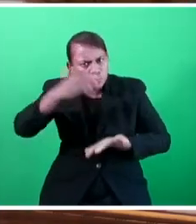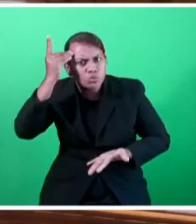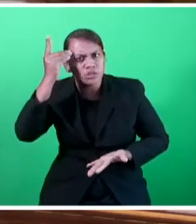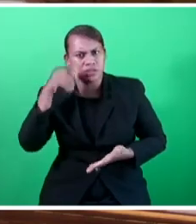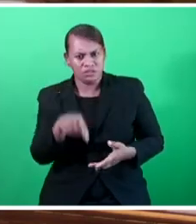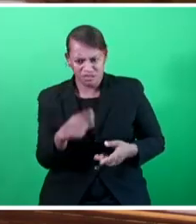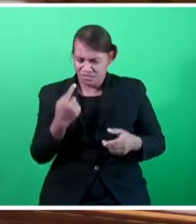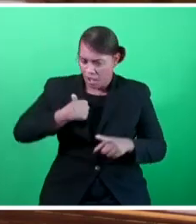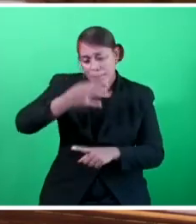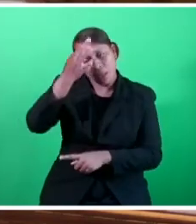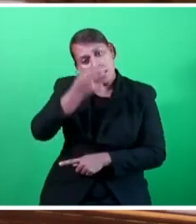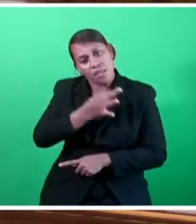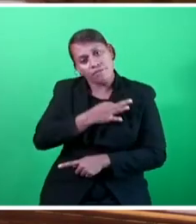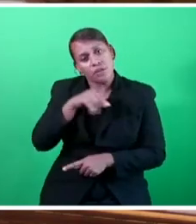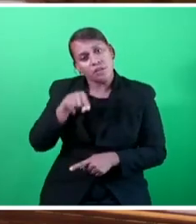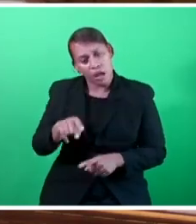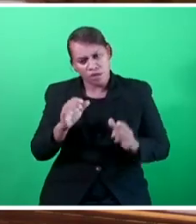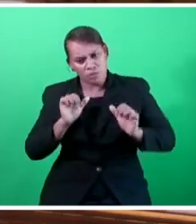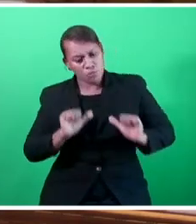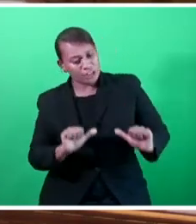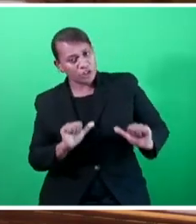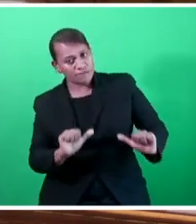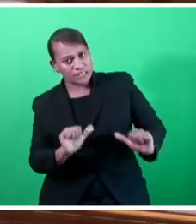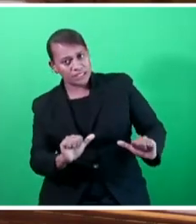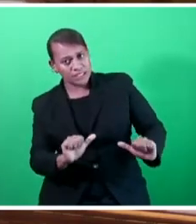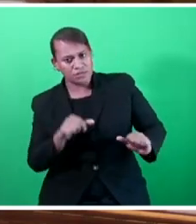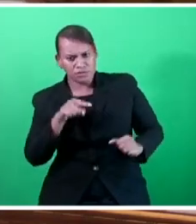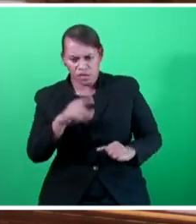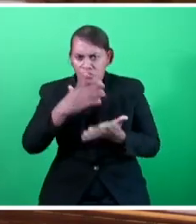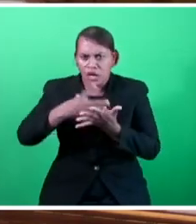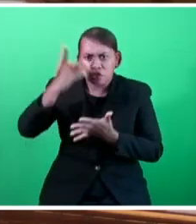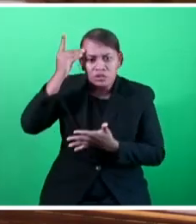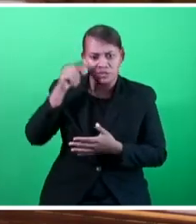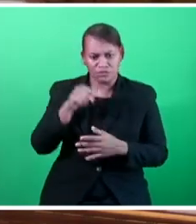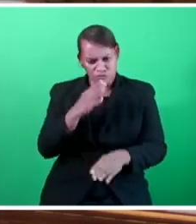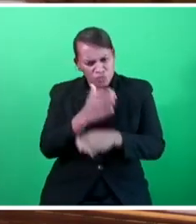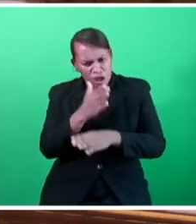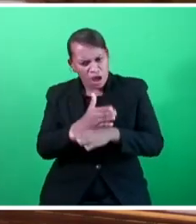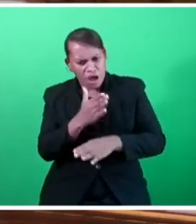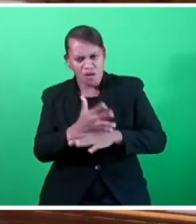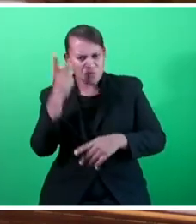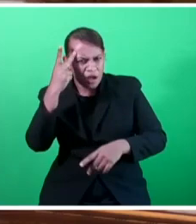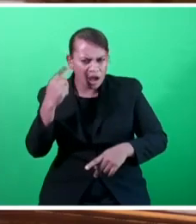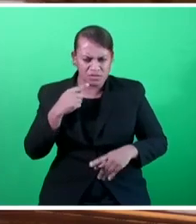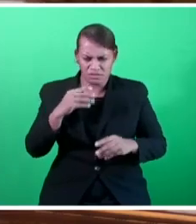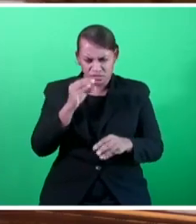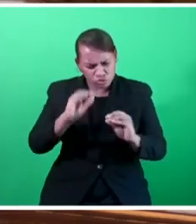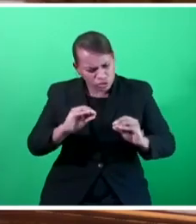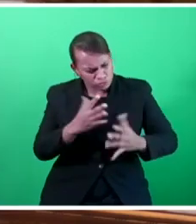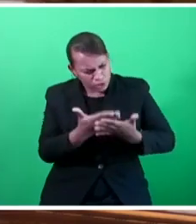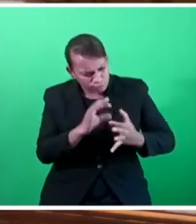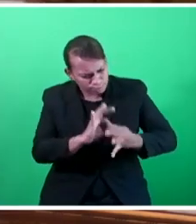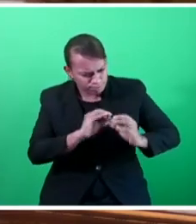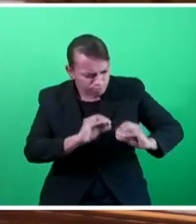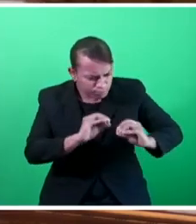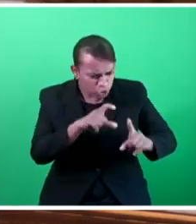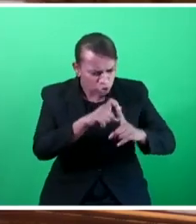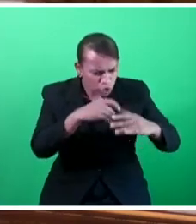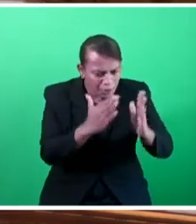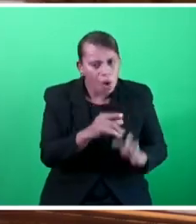believe that prevention and education work by parents within the comfort of their own homes goes a long way in educating our